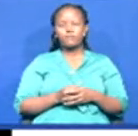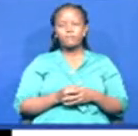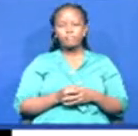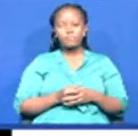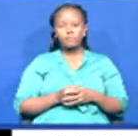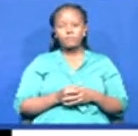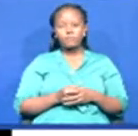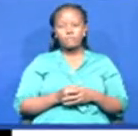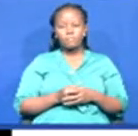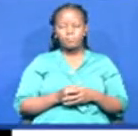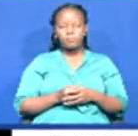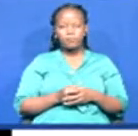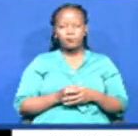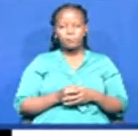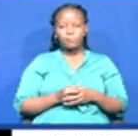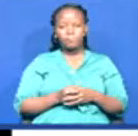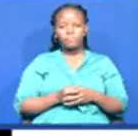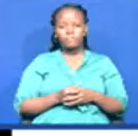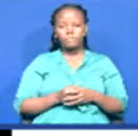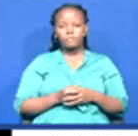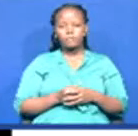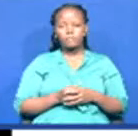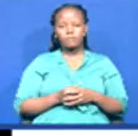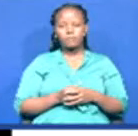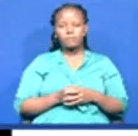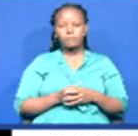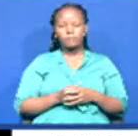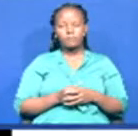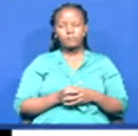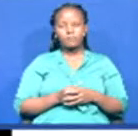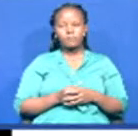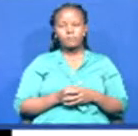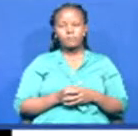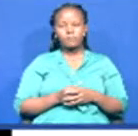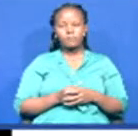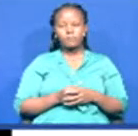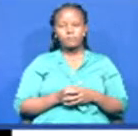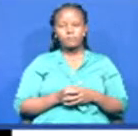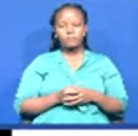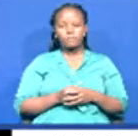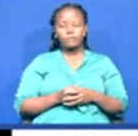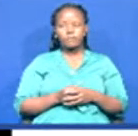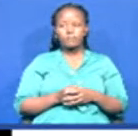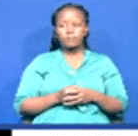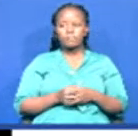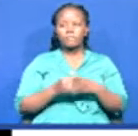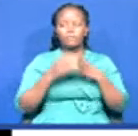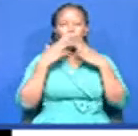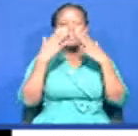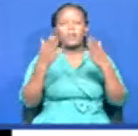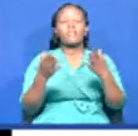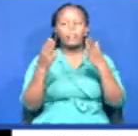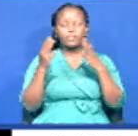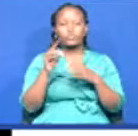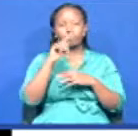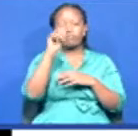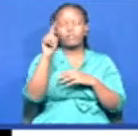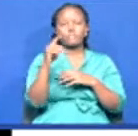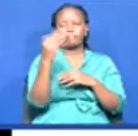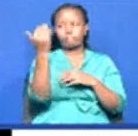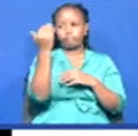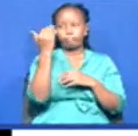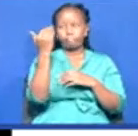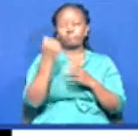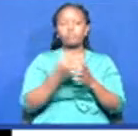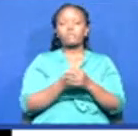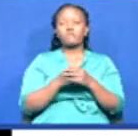Thank Thank you for that question. Kenya